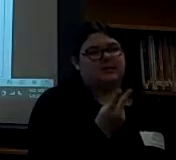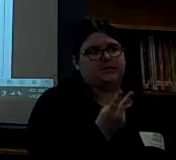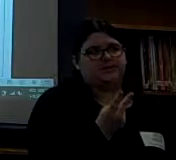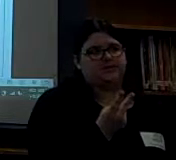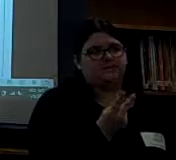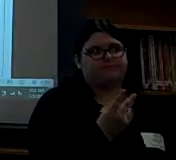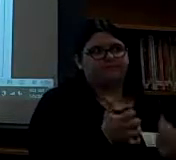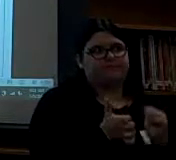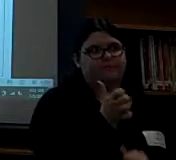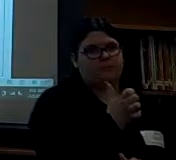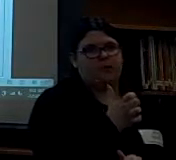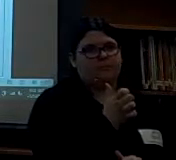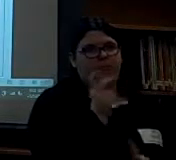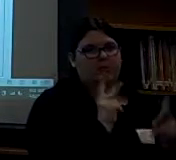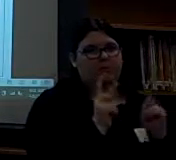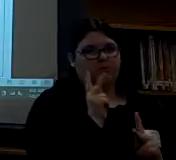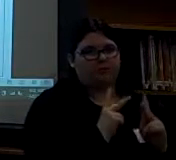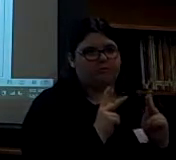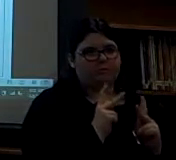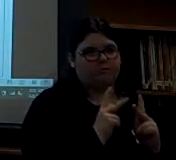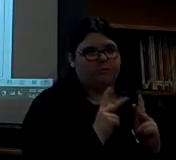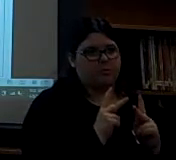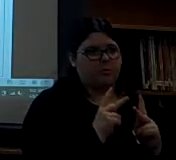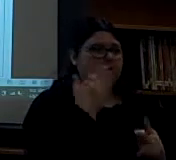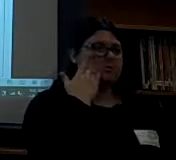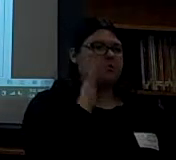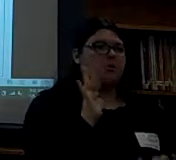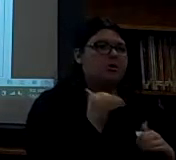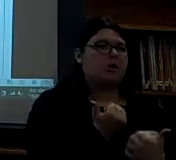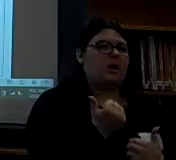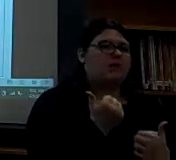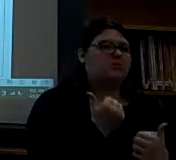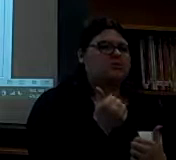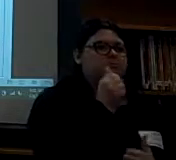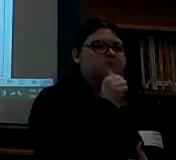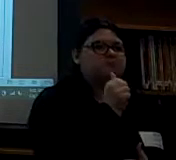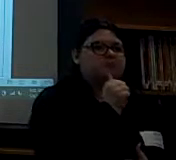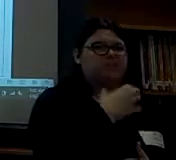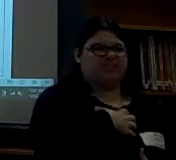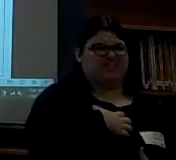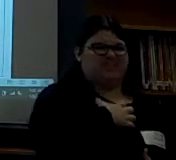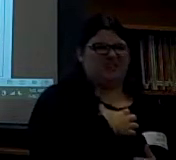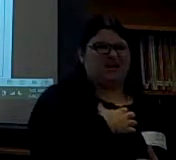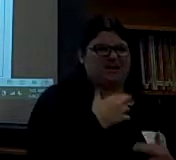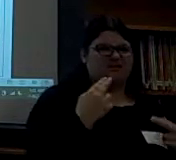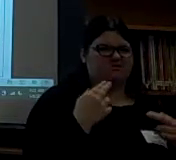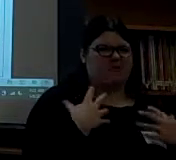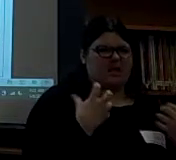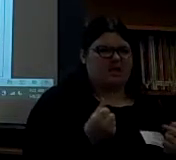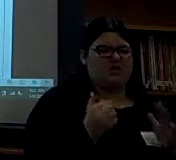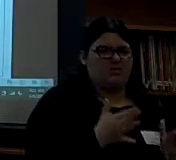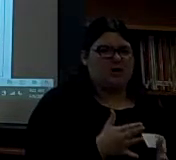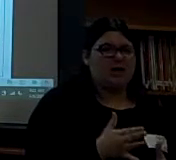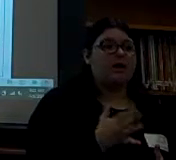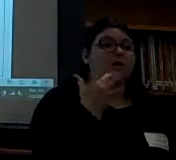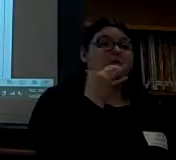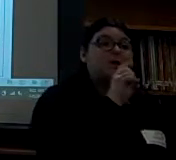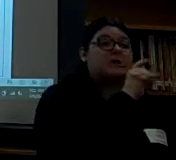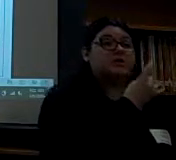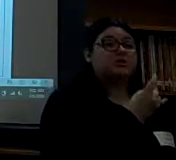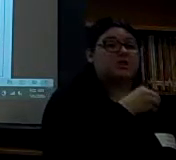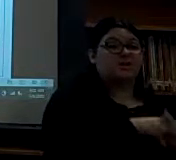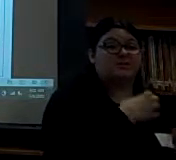most people don't know how to deal with yuck in a healthy way. Now, remember I said that just because a child is in yuck doesn't mean their behavior